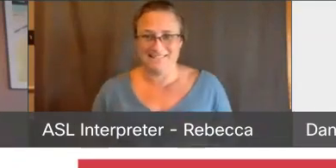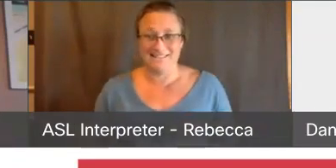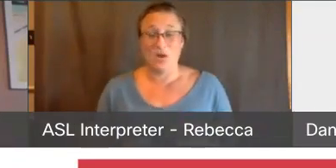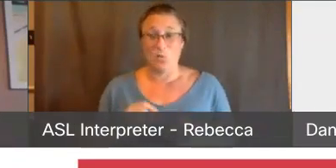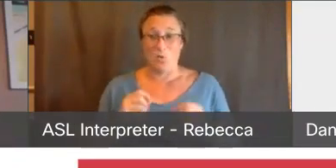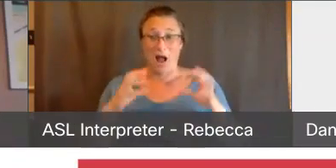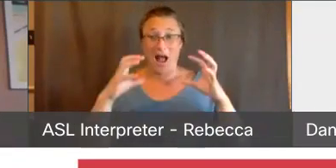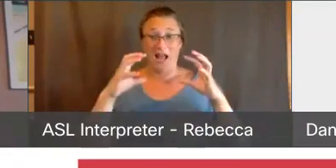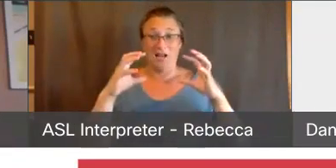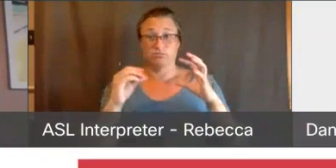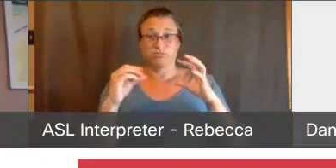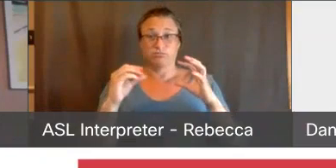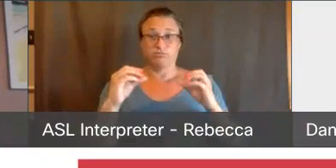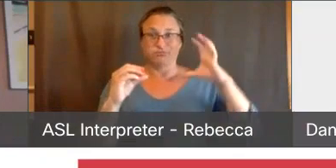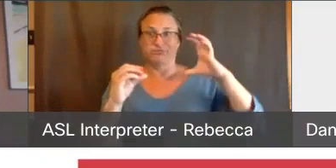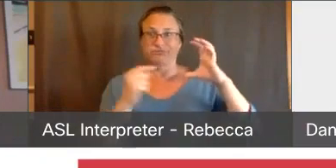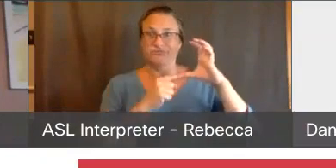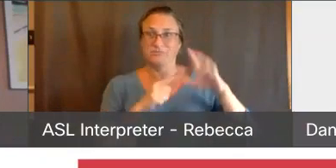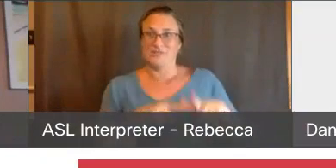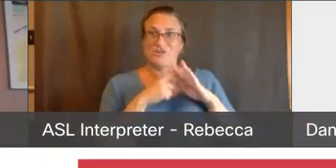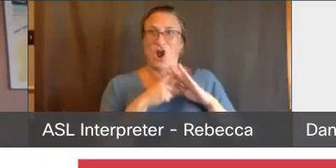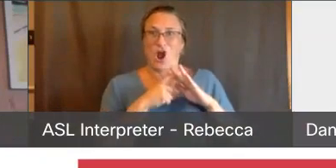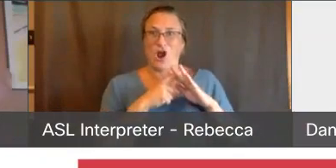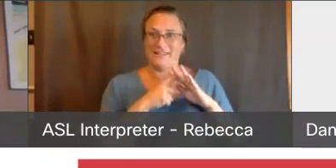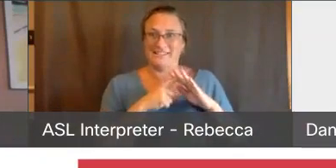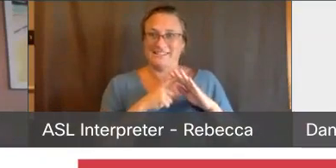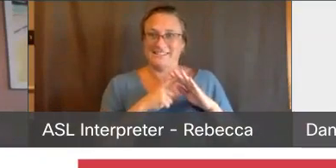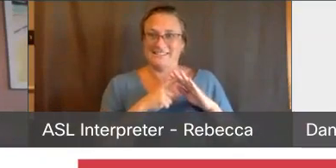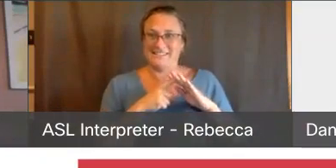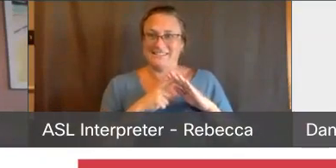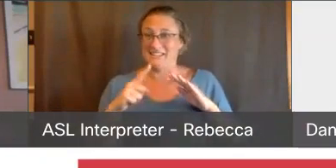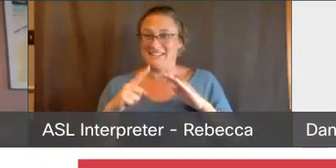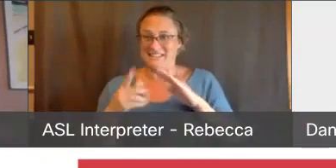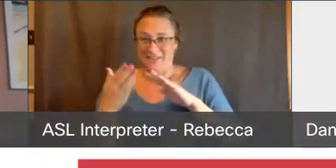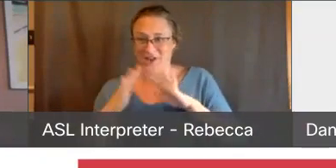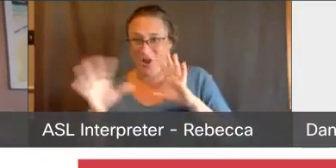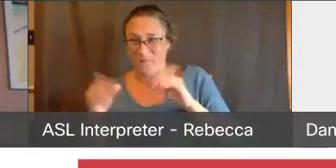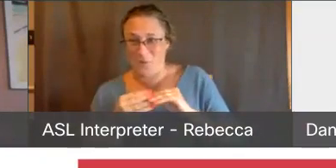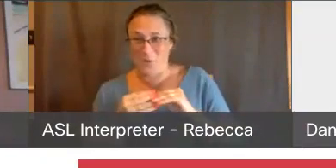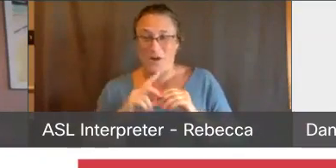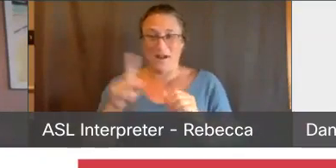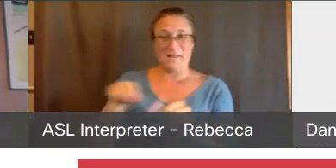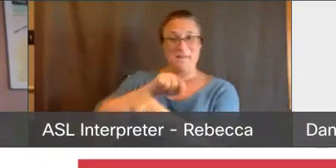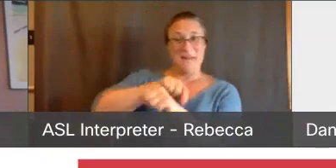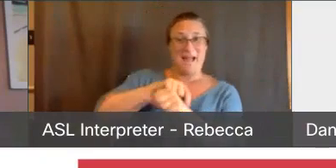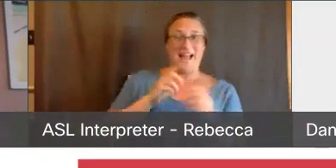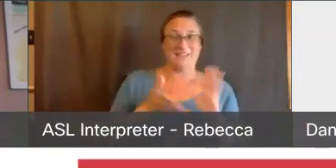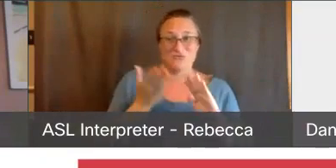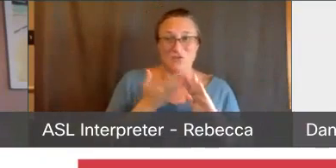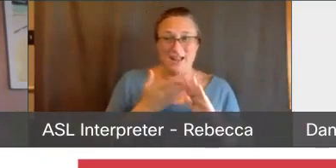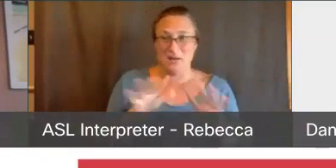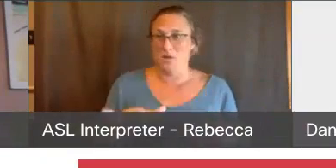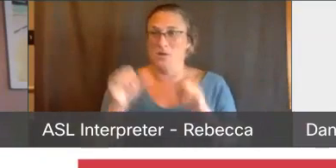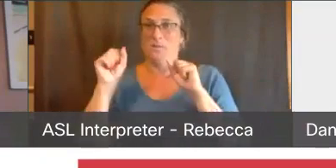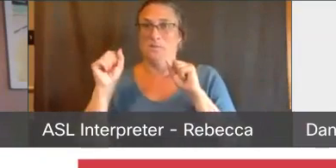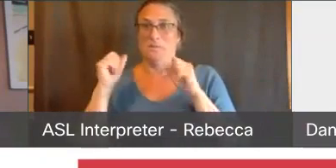So our prefrontal cortex, the front of our brain, shuts off. The back of our brain takes over and says, okay, I got this. Like,